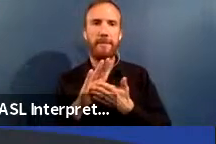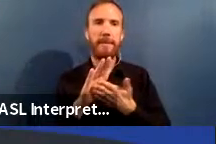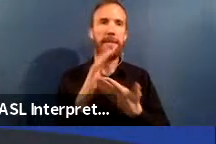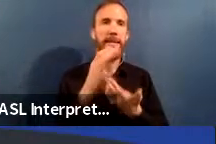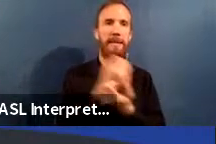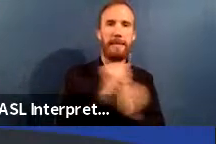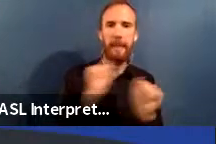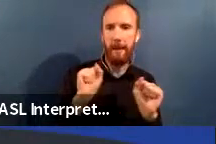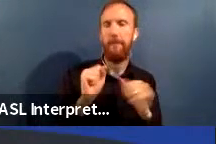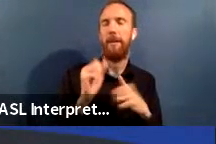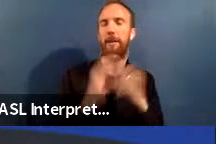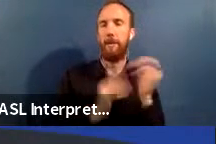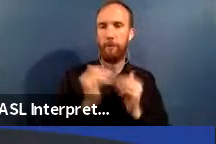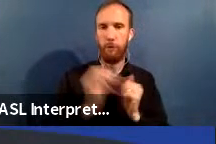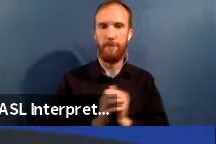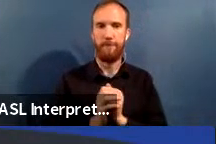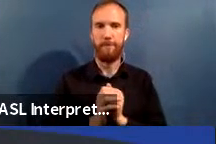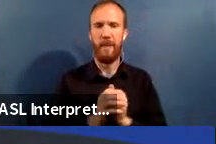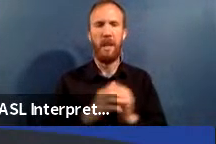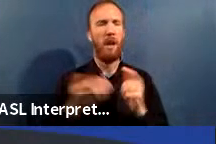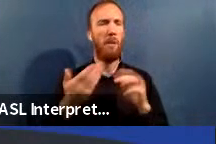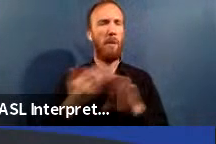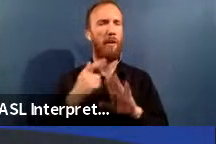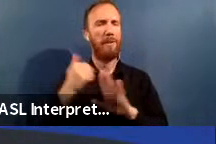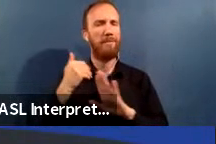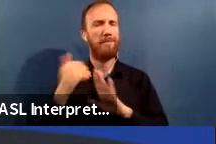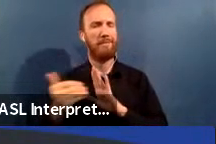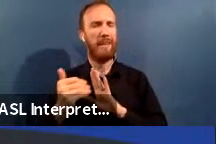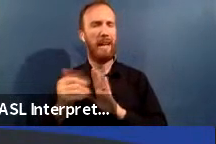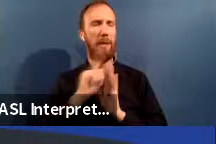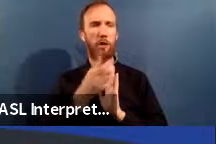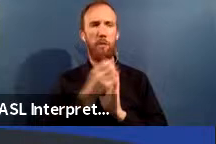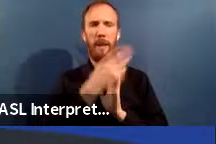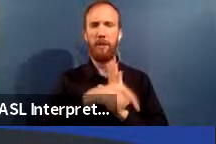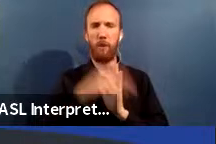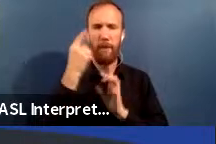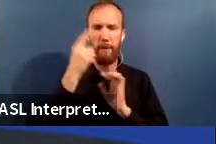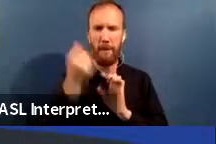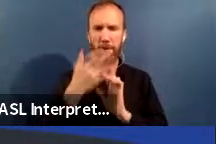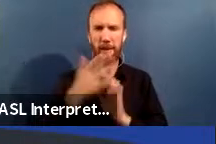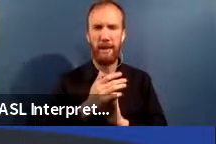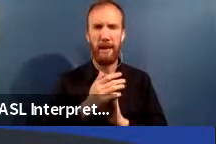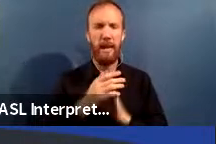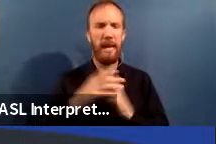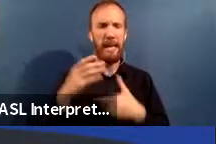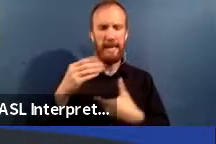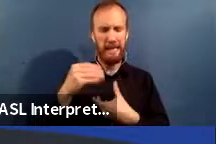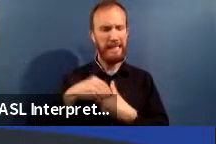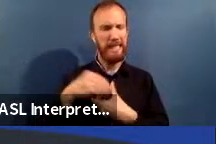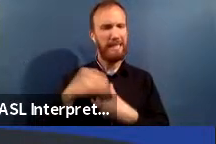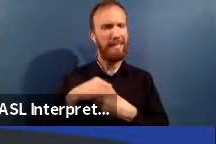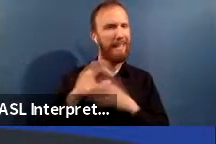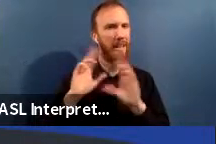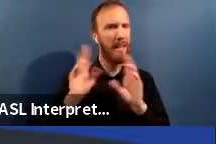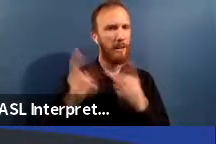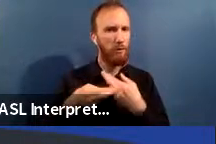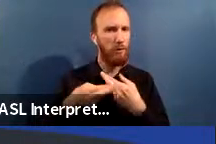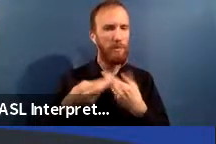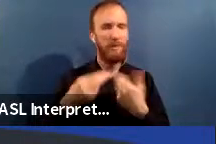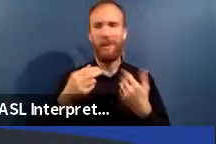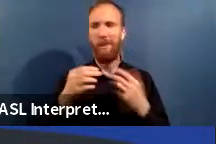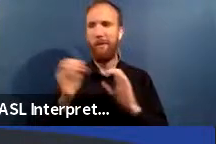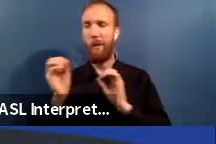something that I'm sure is on everyone's mind. What about inside of my school, my classroom, or my